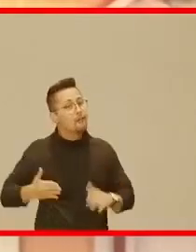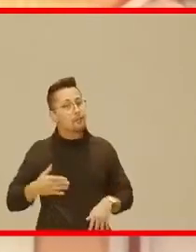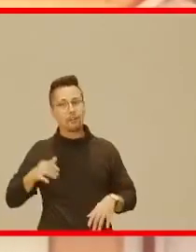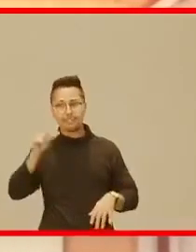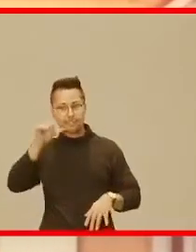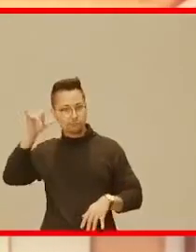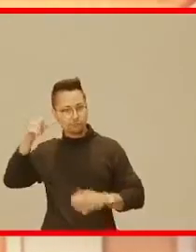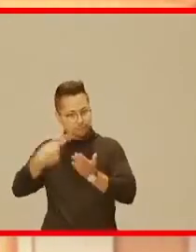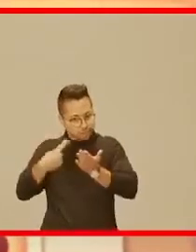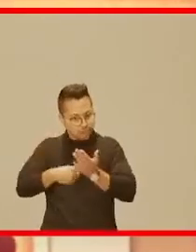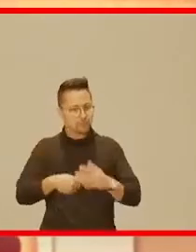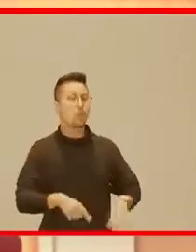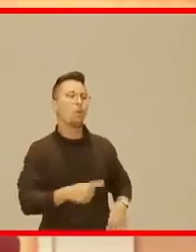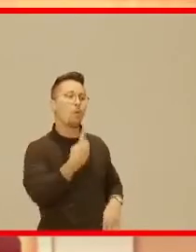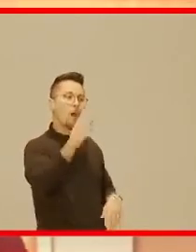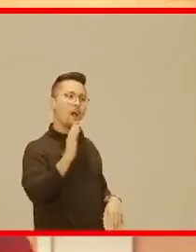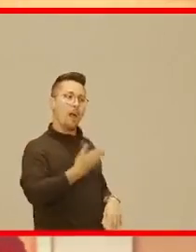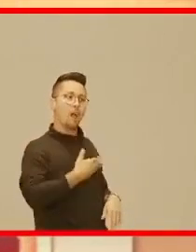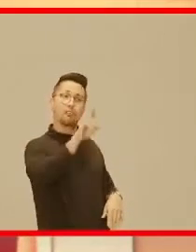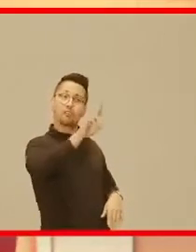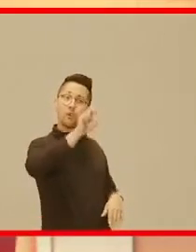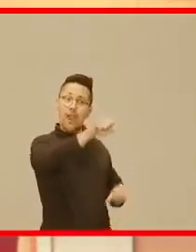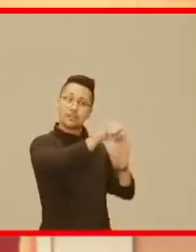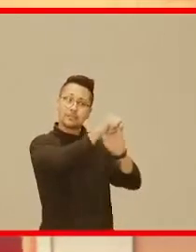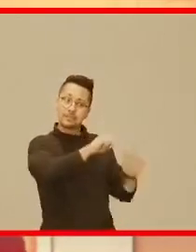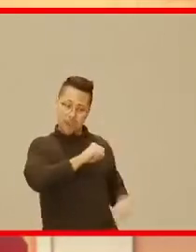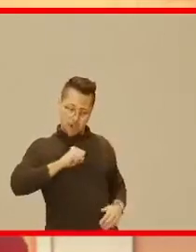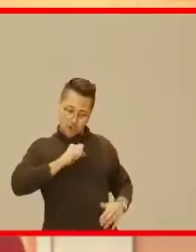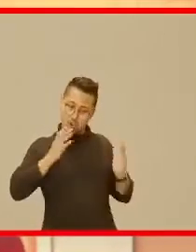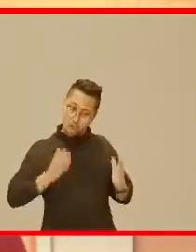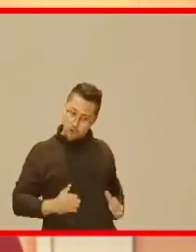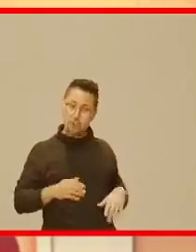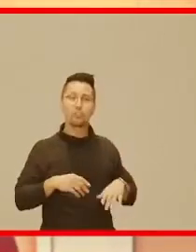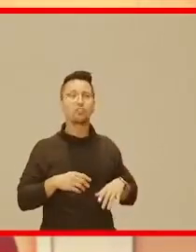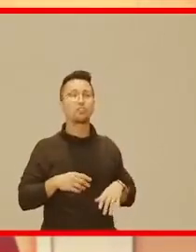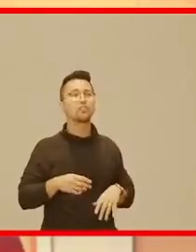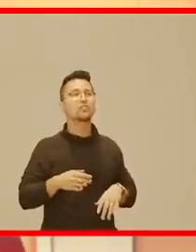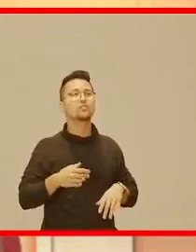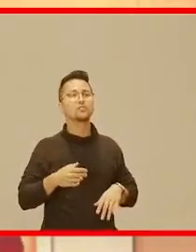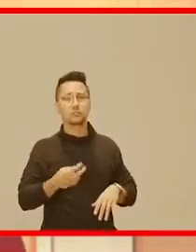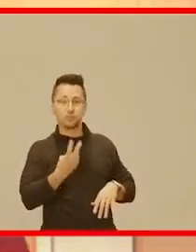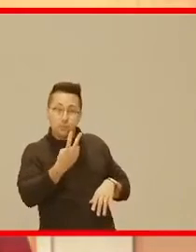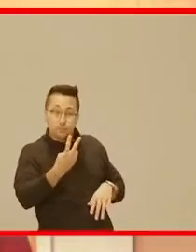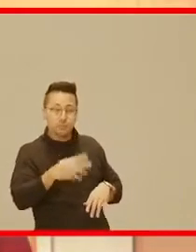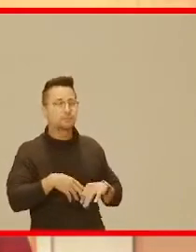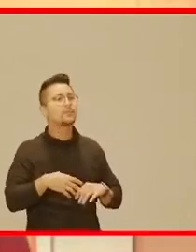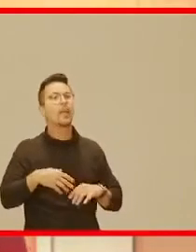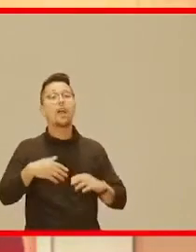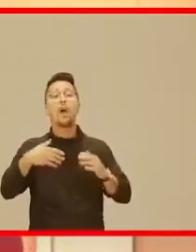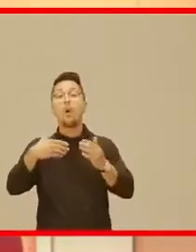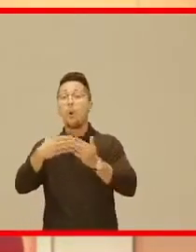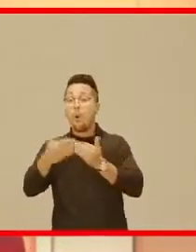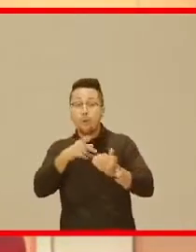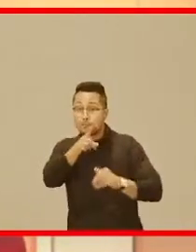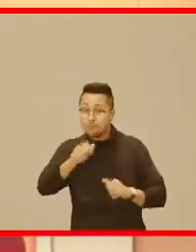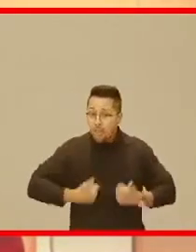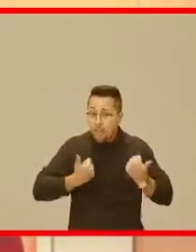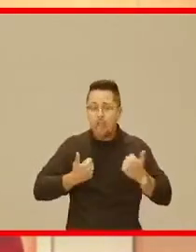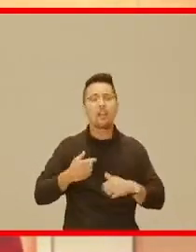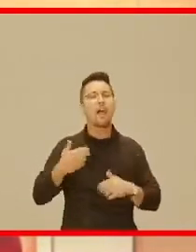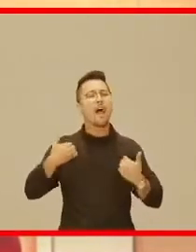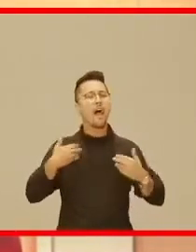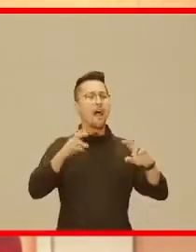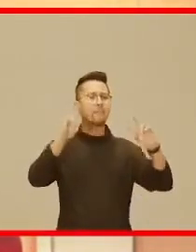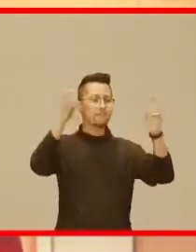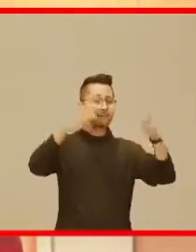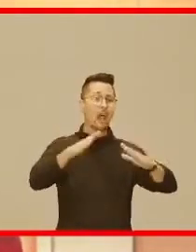States senators yesterday. We have 2 United States senators. And then wherever you live, you have a House representative and